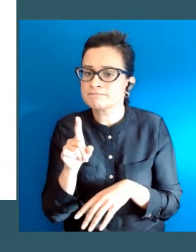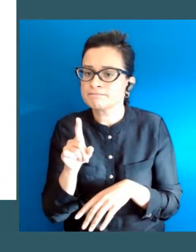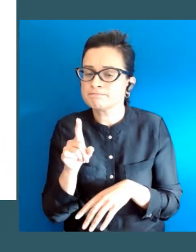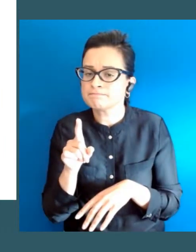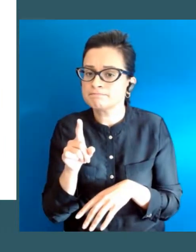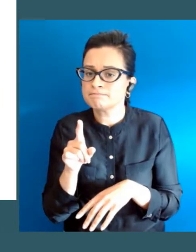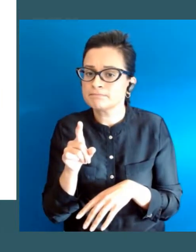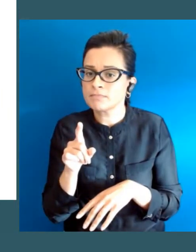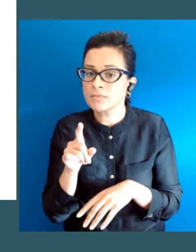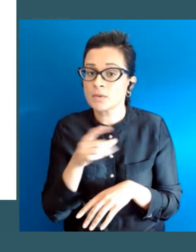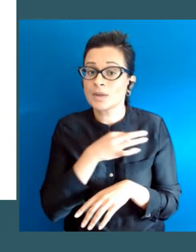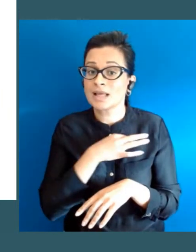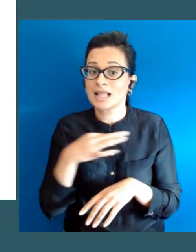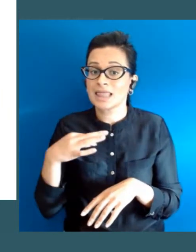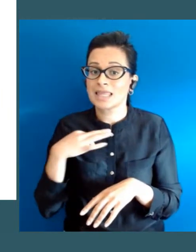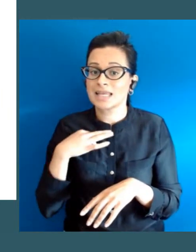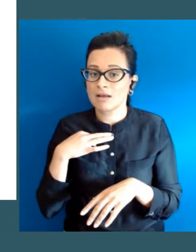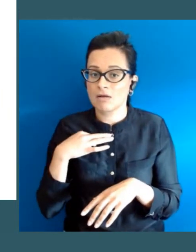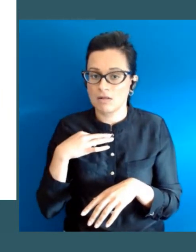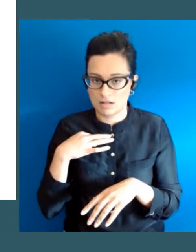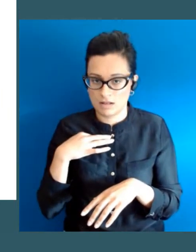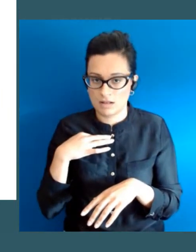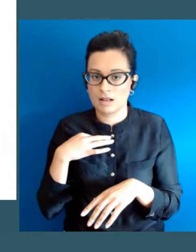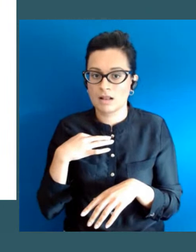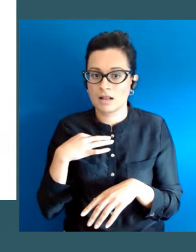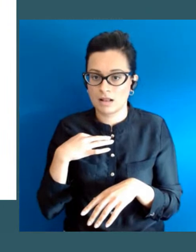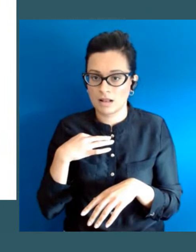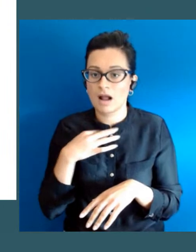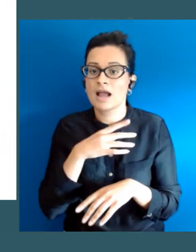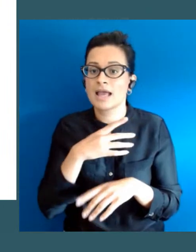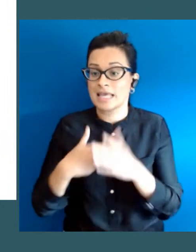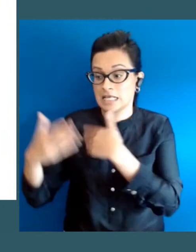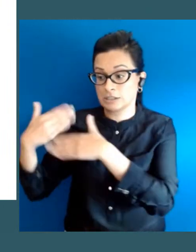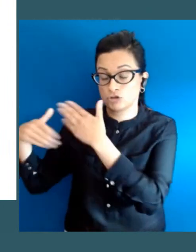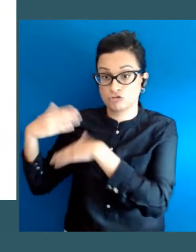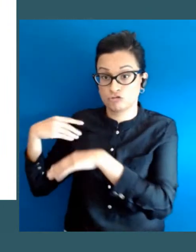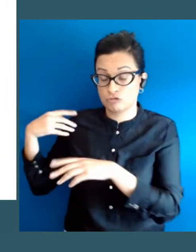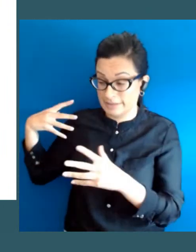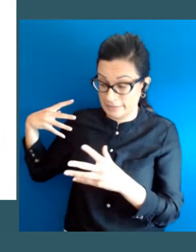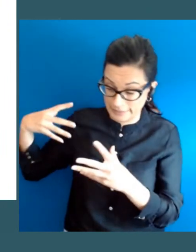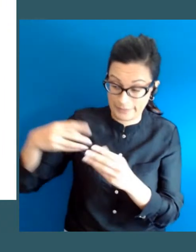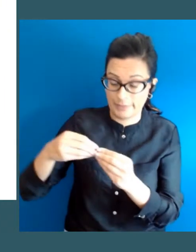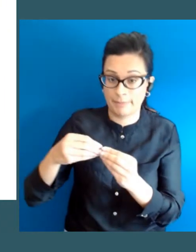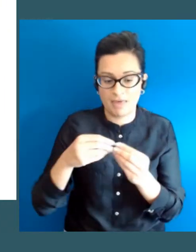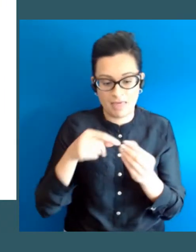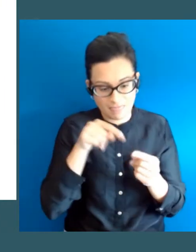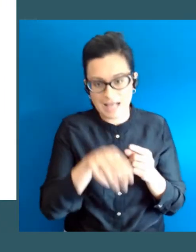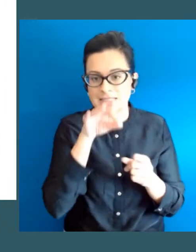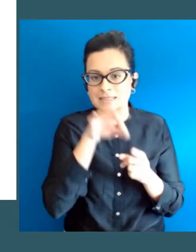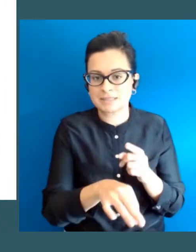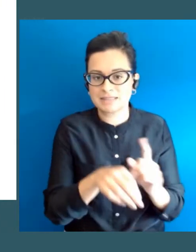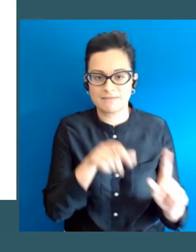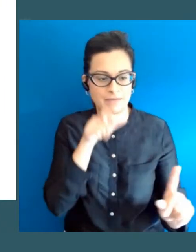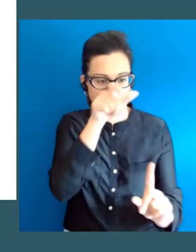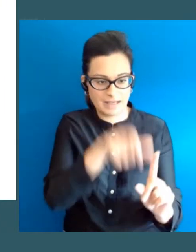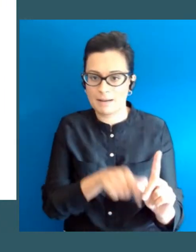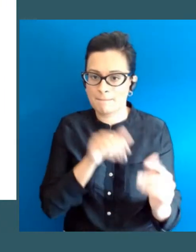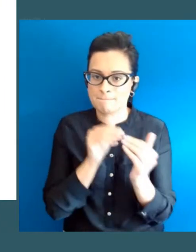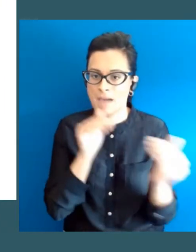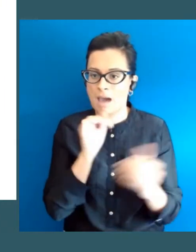clinical history, and that the clinical history will be specific to that individual. So